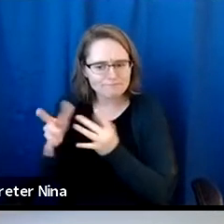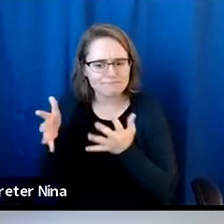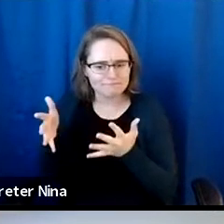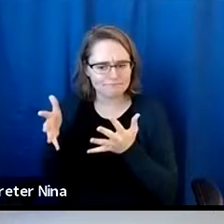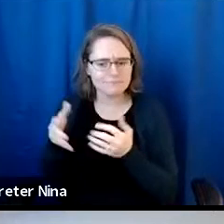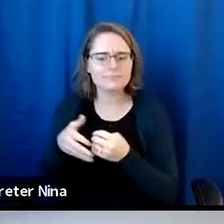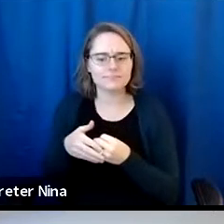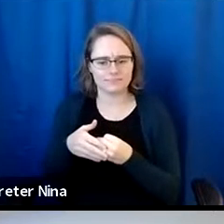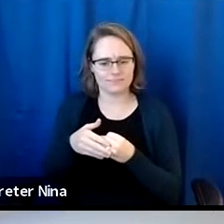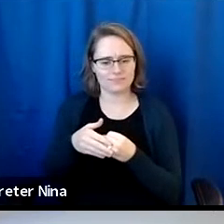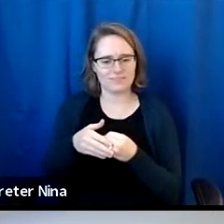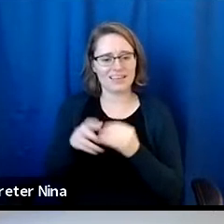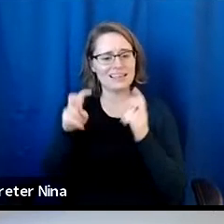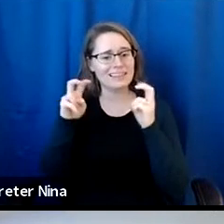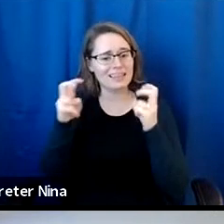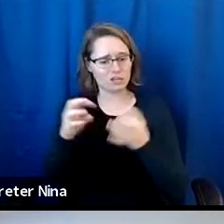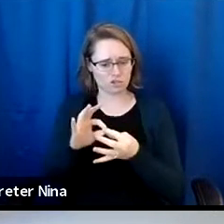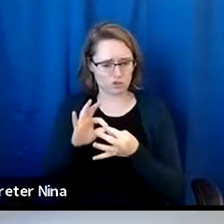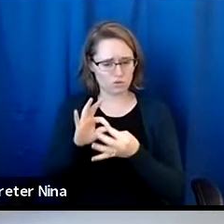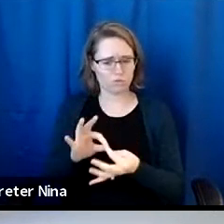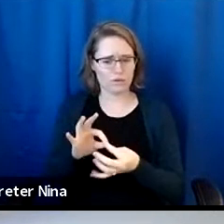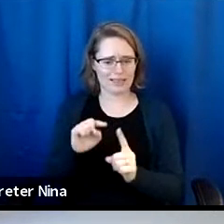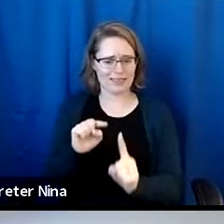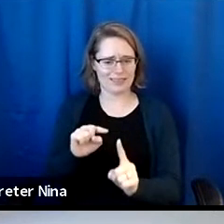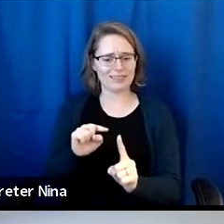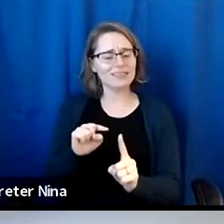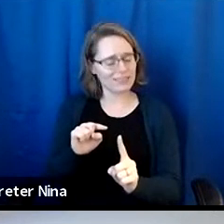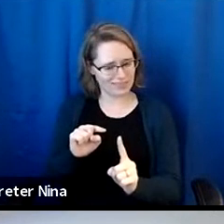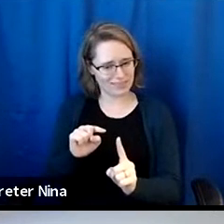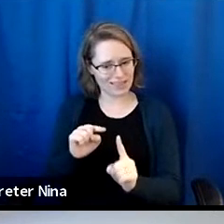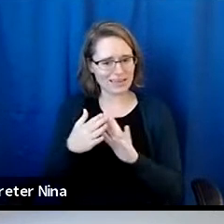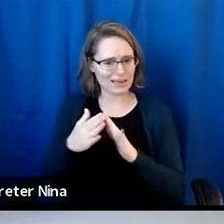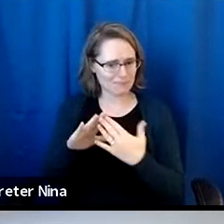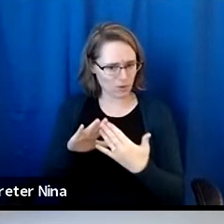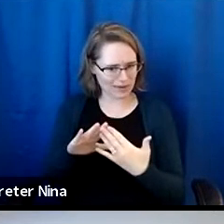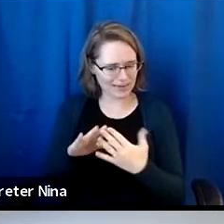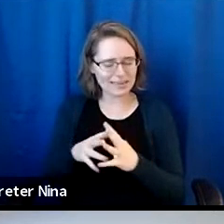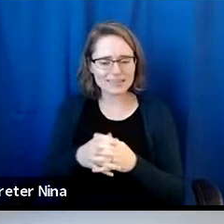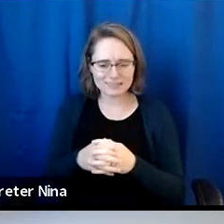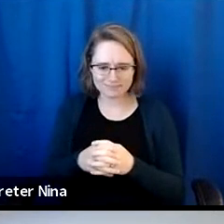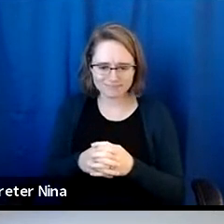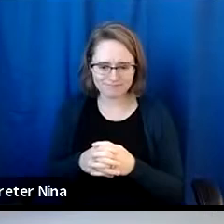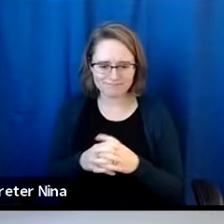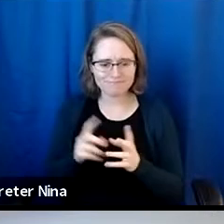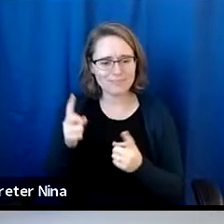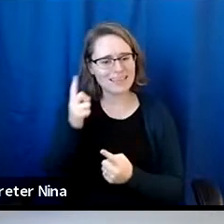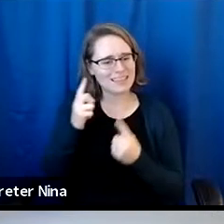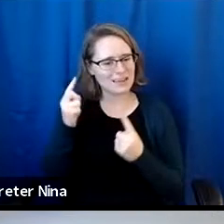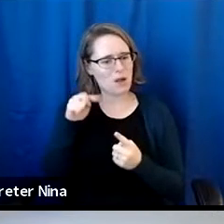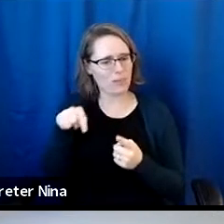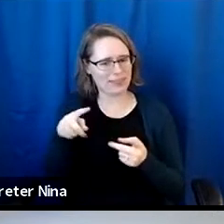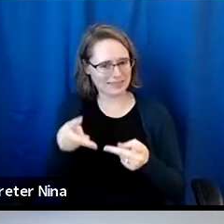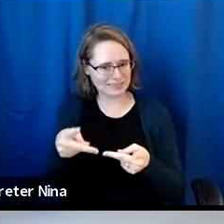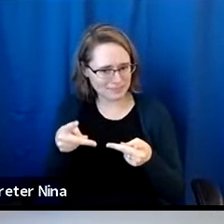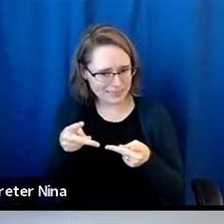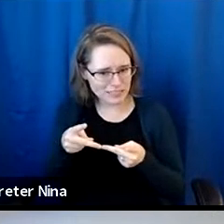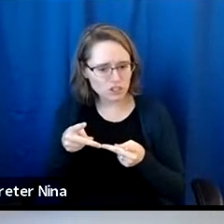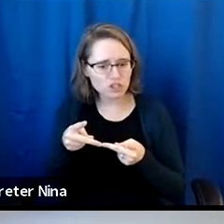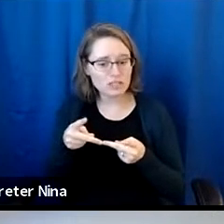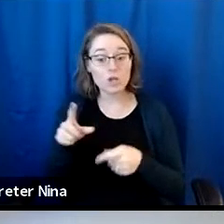was about the issue around the aspect of community. When you think about these positions and where